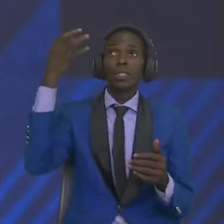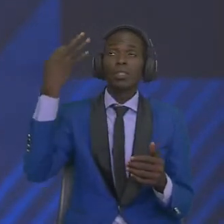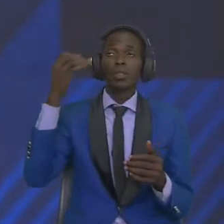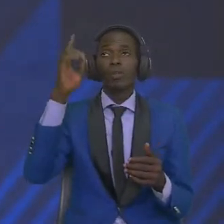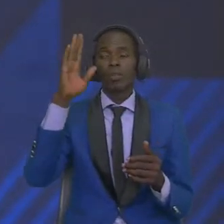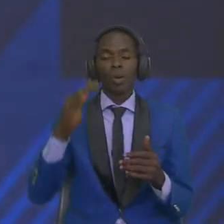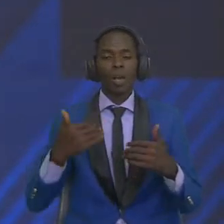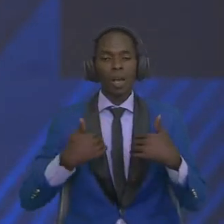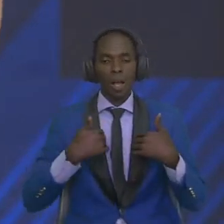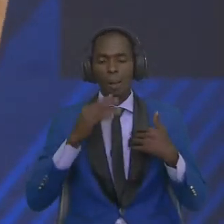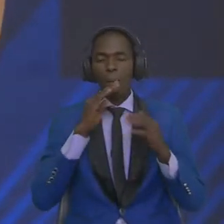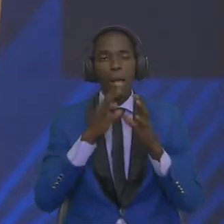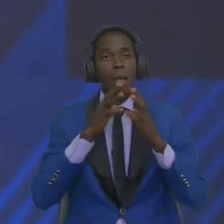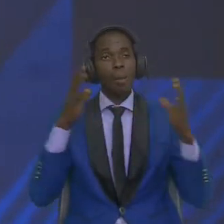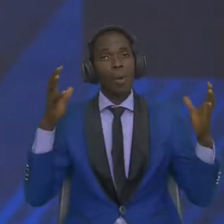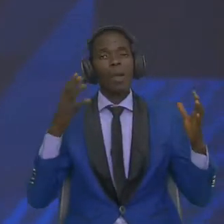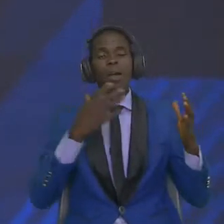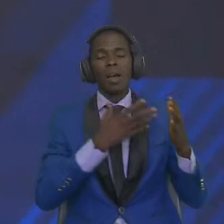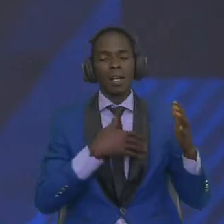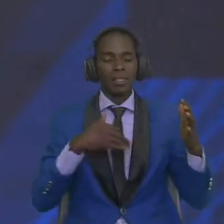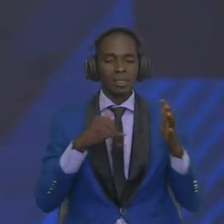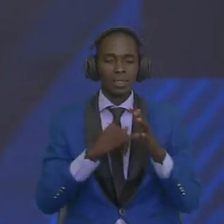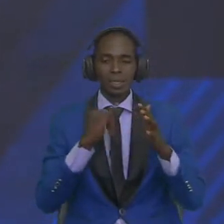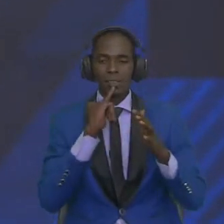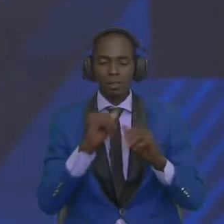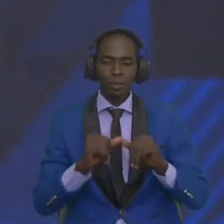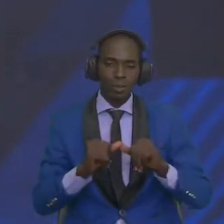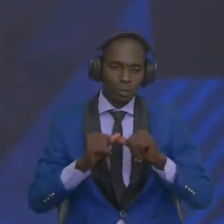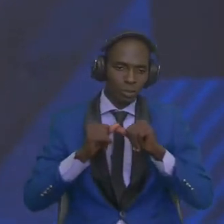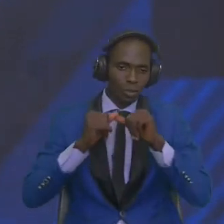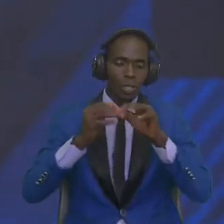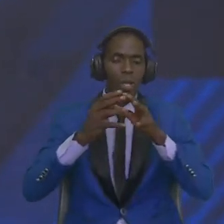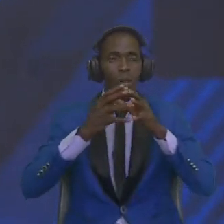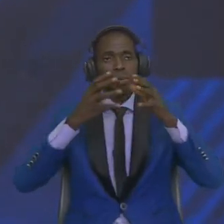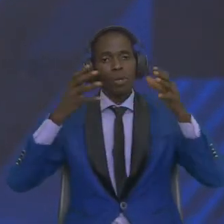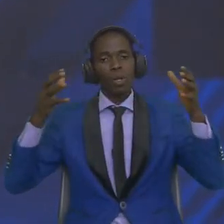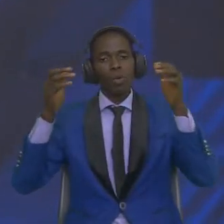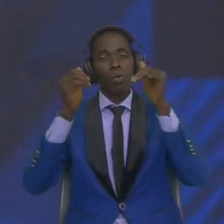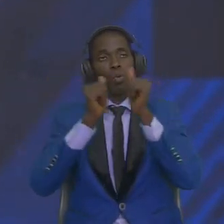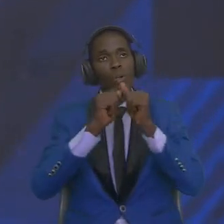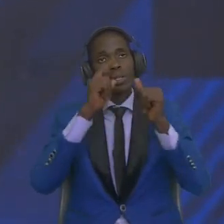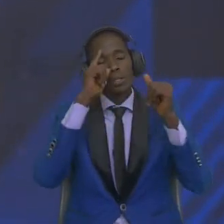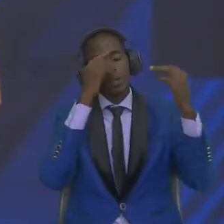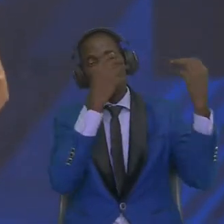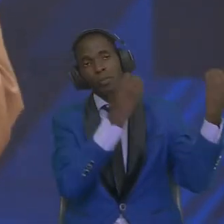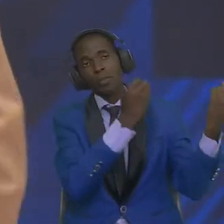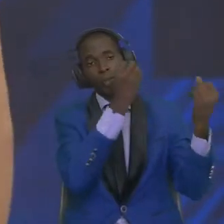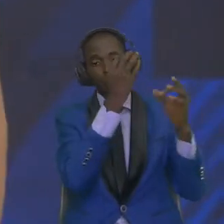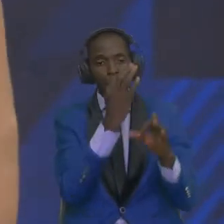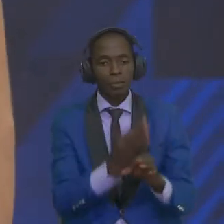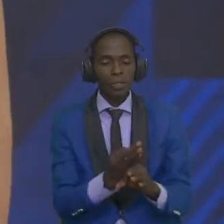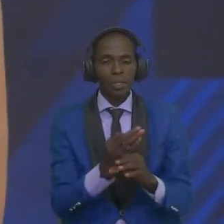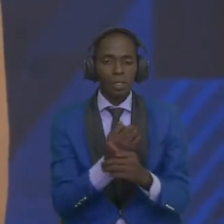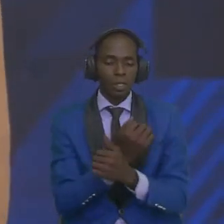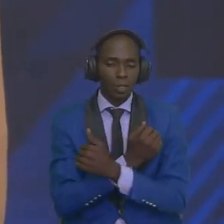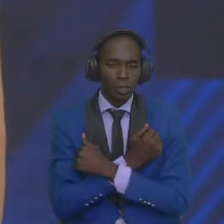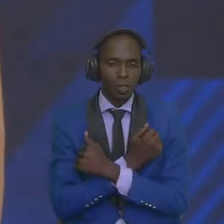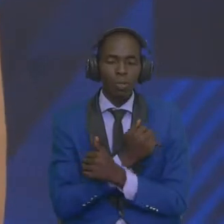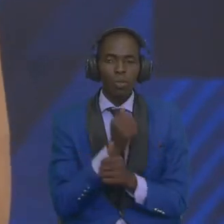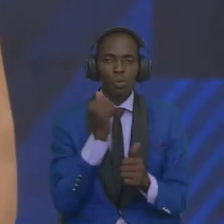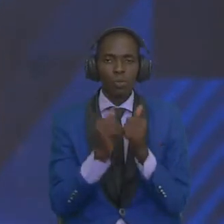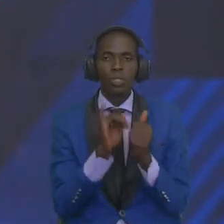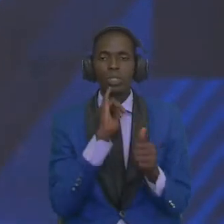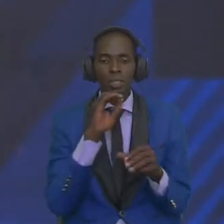our Lord was exceeding abundant with faith and love, which is in